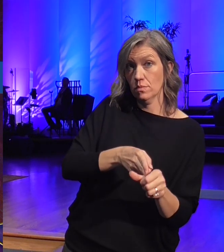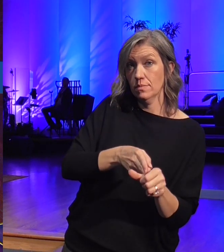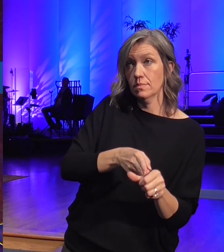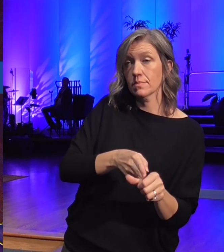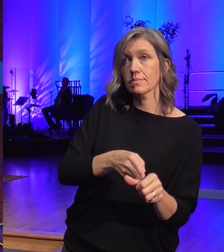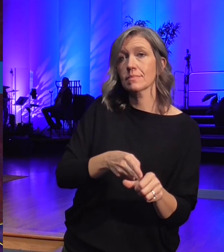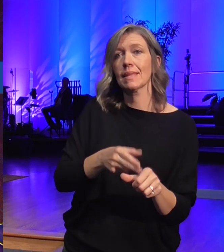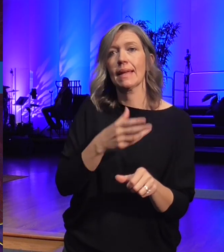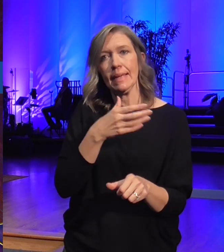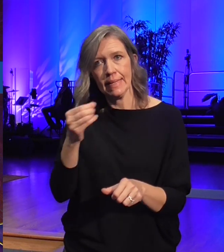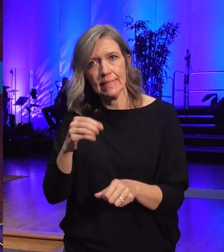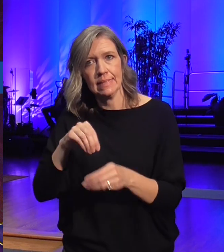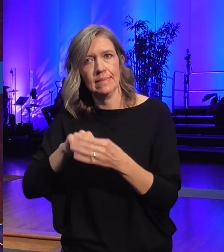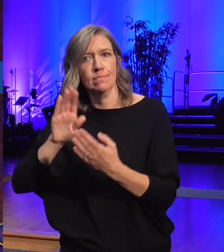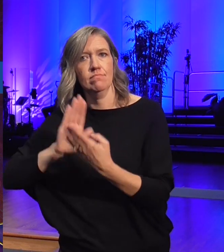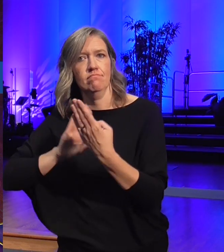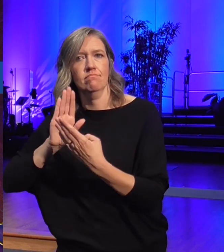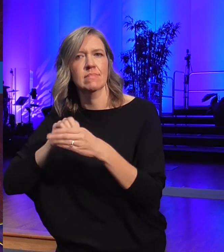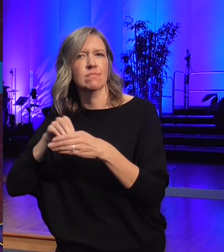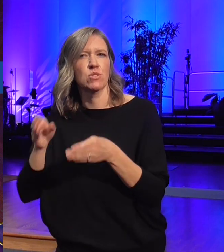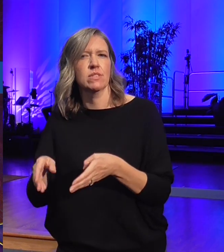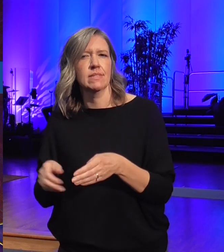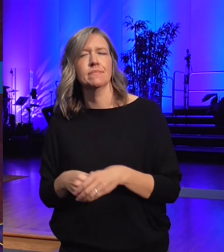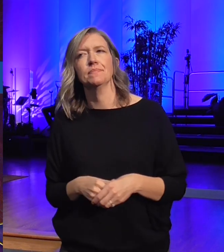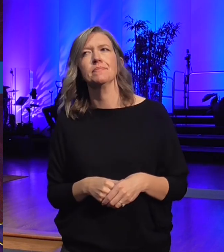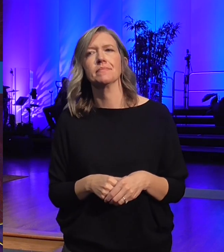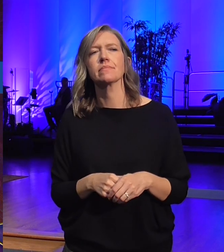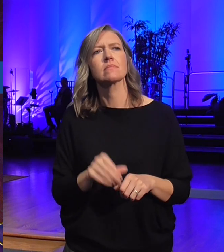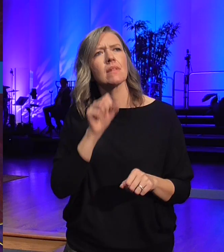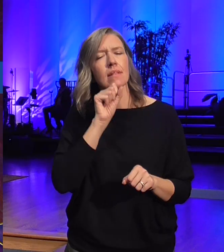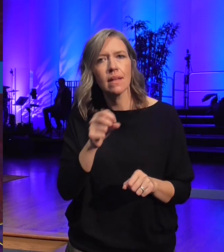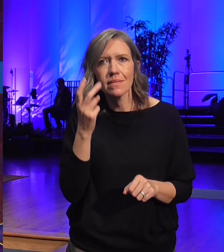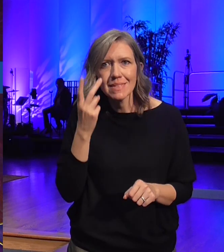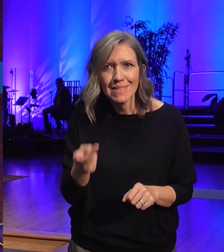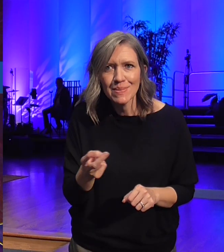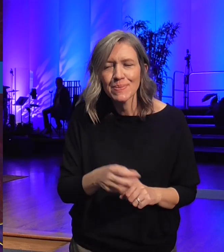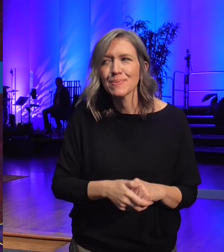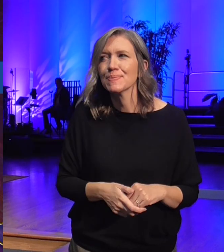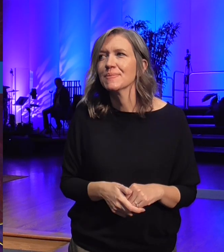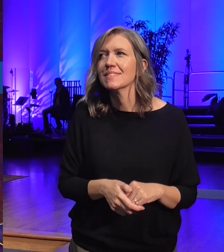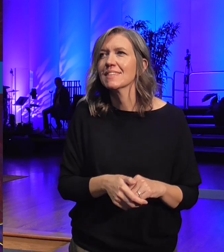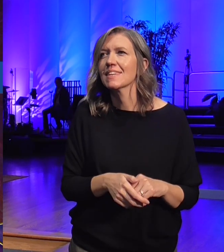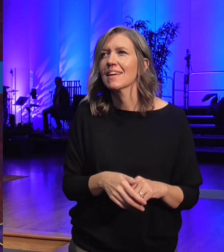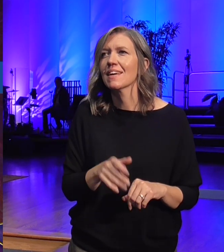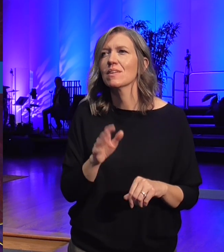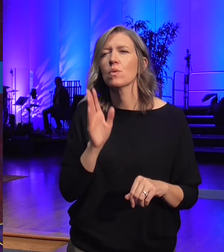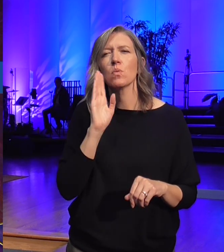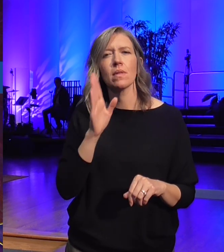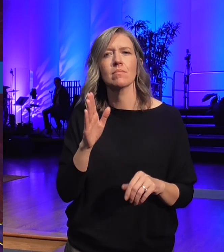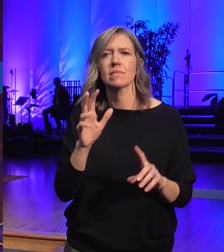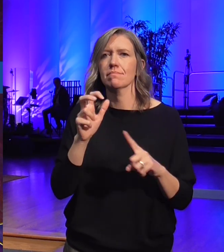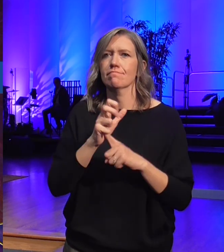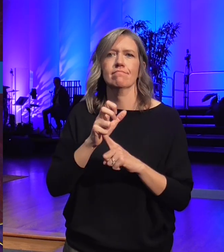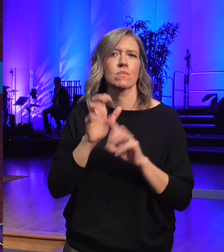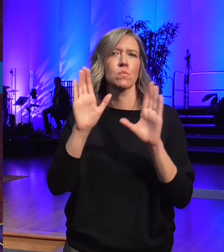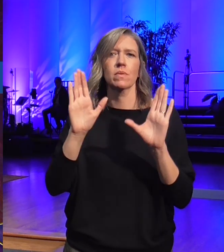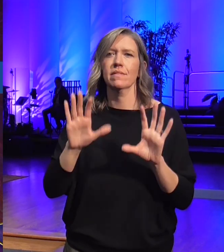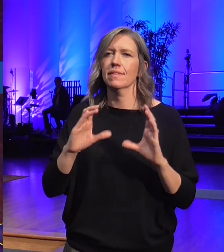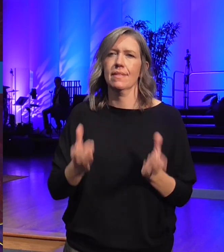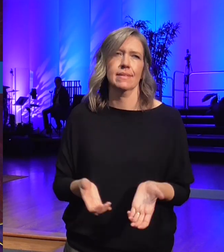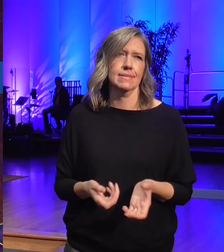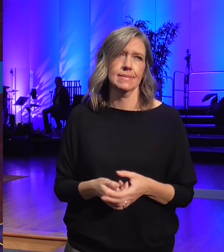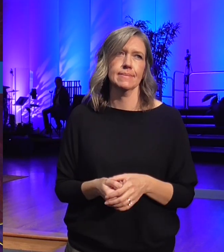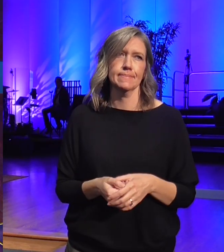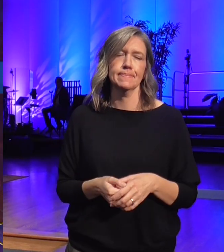join us, as well as being in person. So I'd love to see you, and it will be a wonderful class.